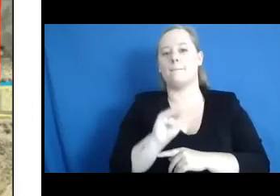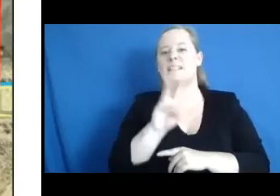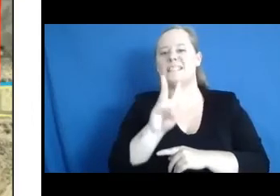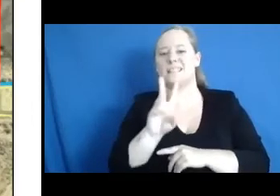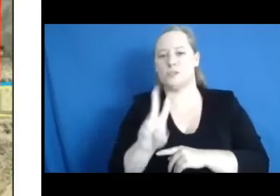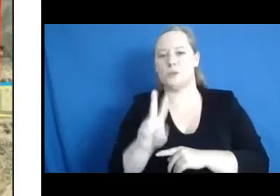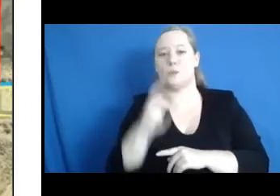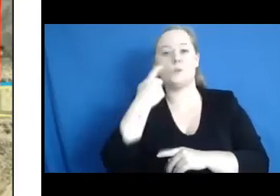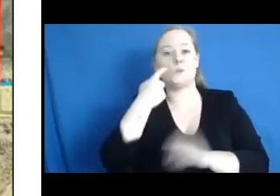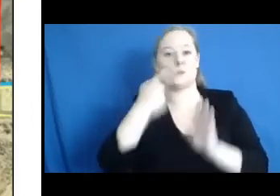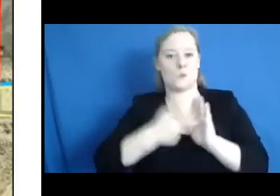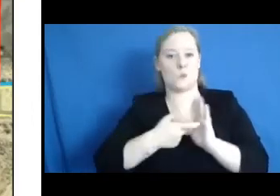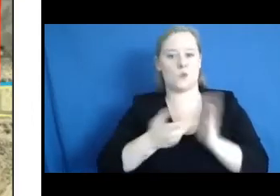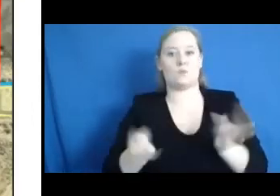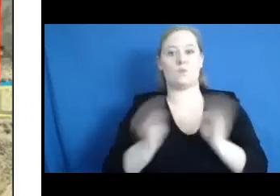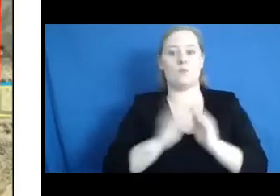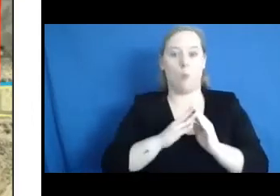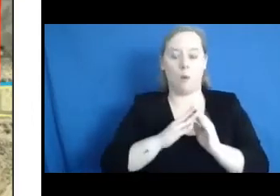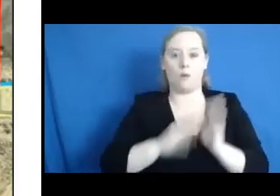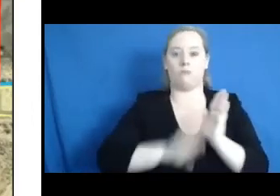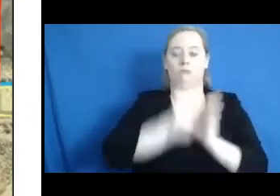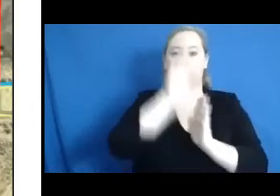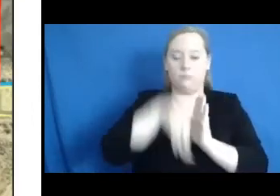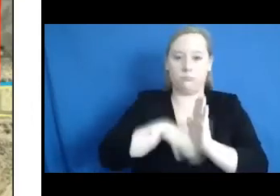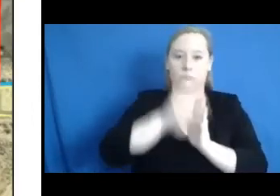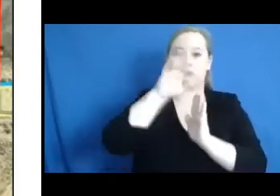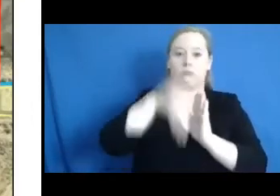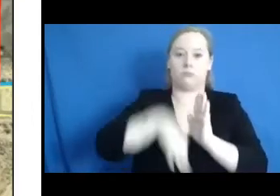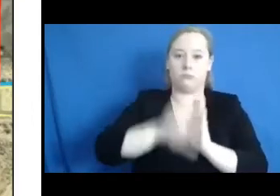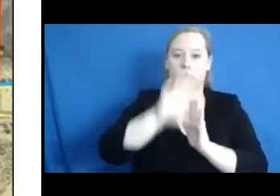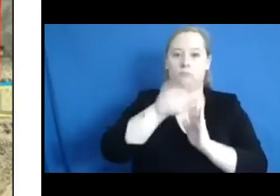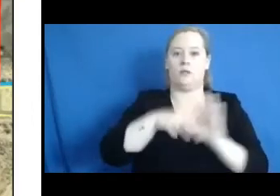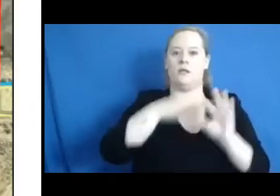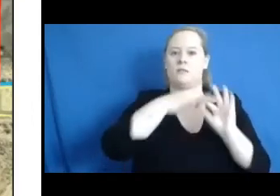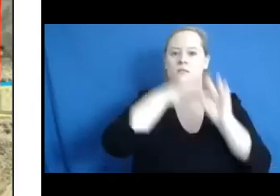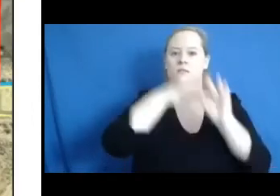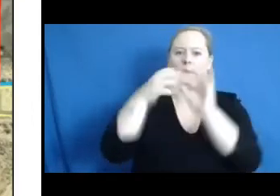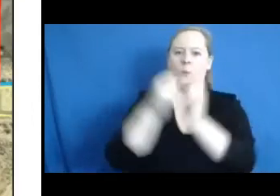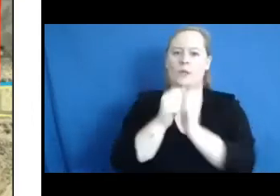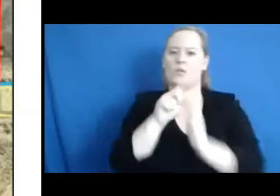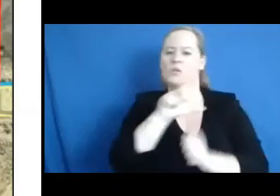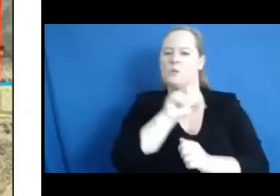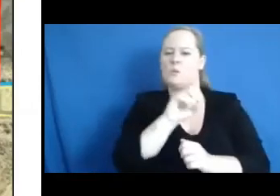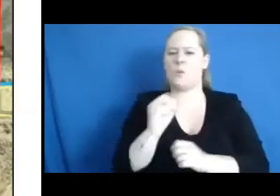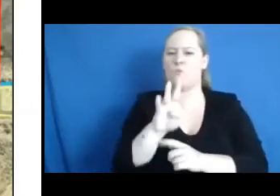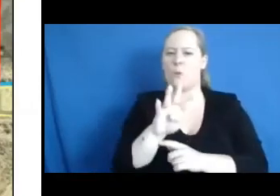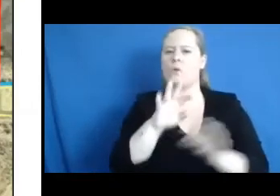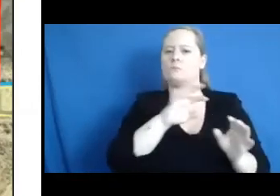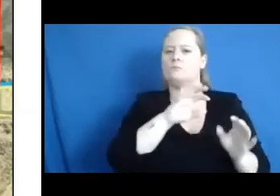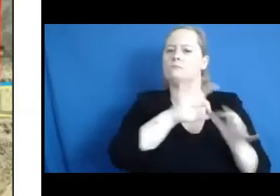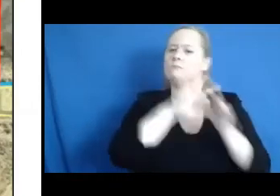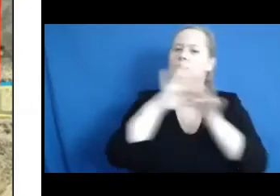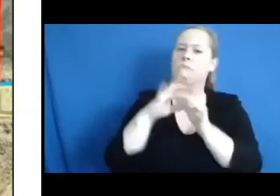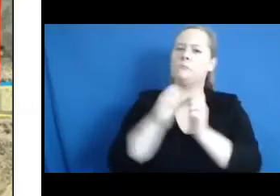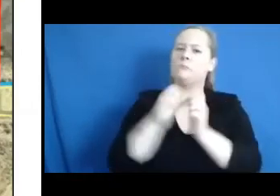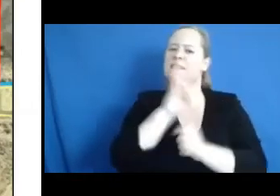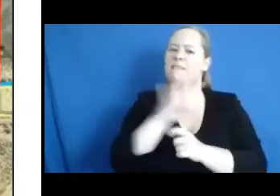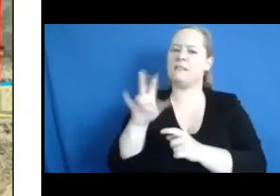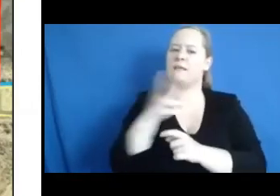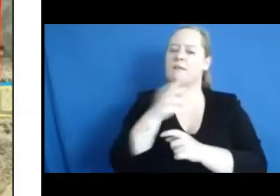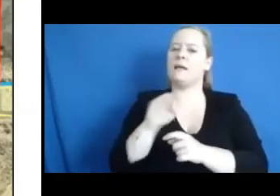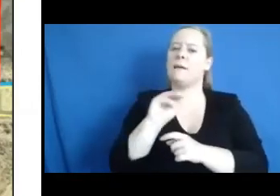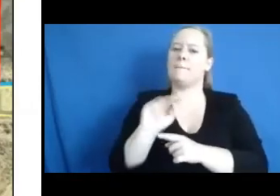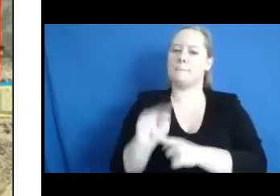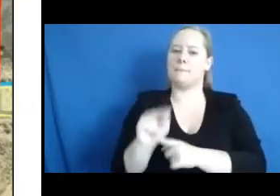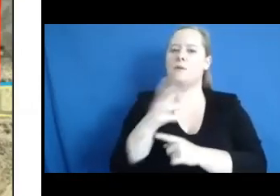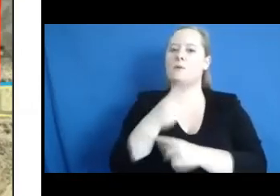we also see a spike in 2013 that corresponds maybe with the spike at BLM 77. However, there's a spike in manganese concentrations in